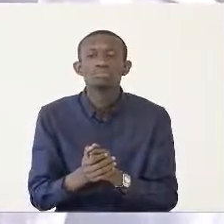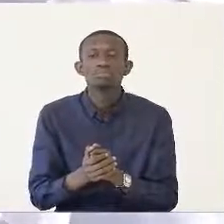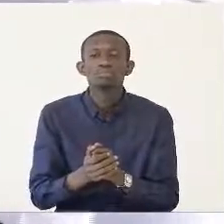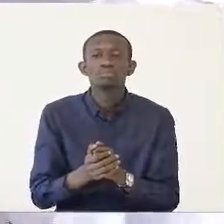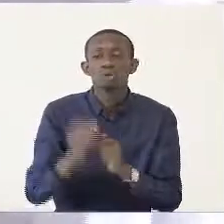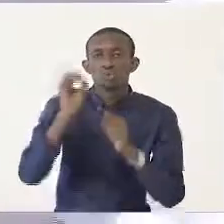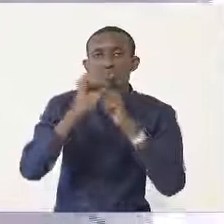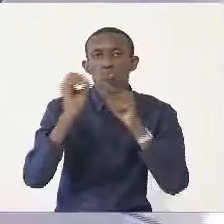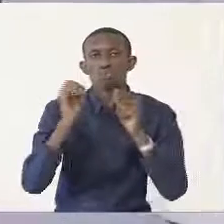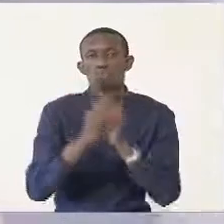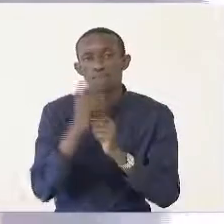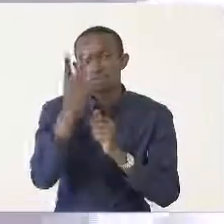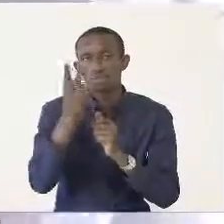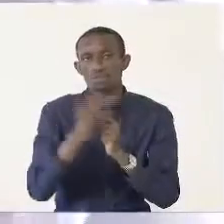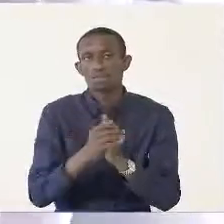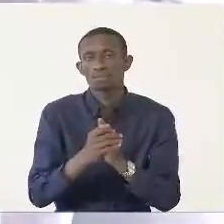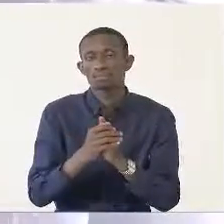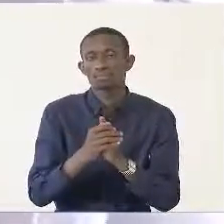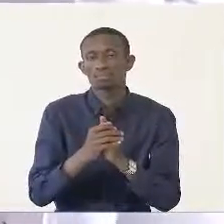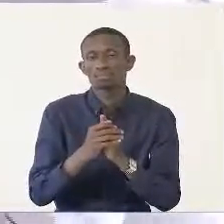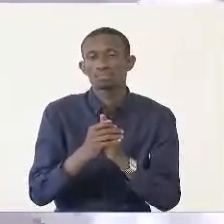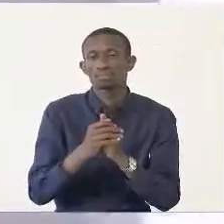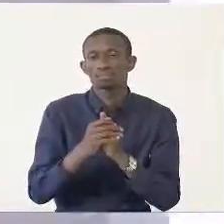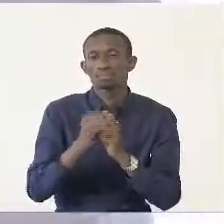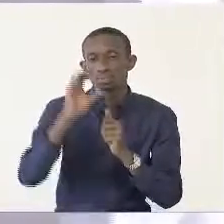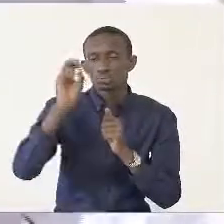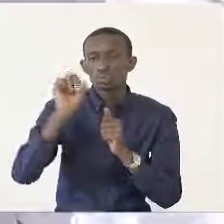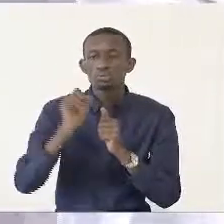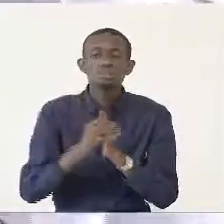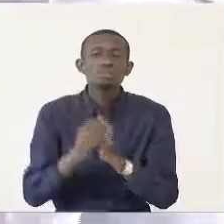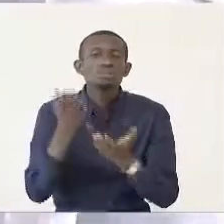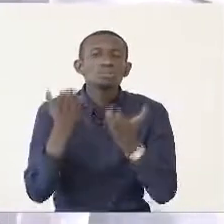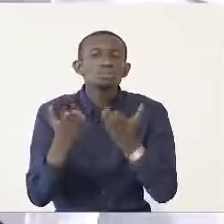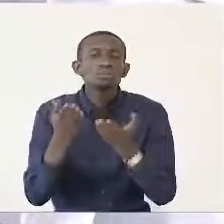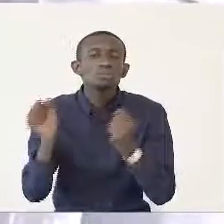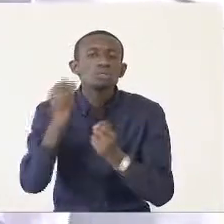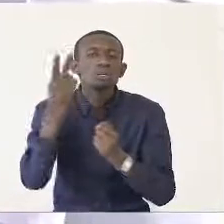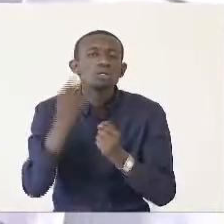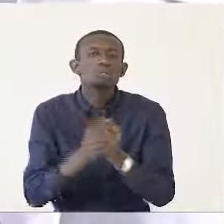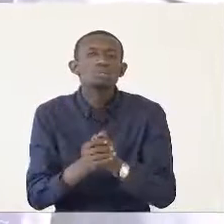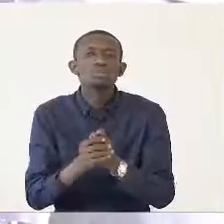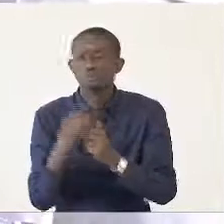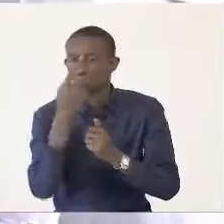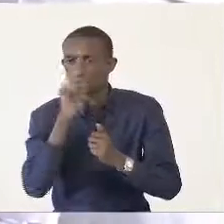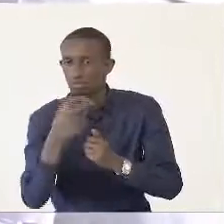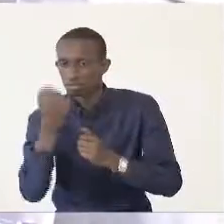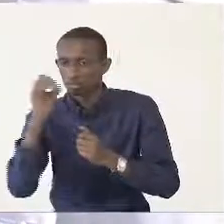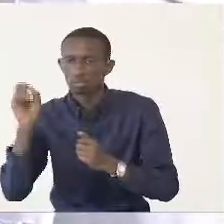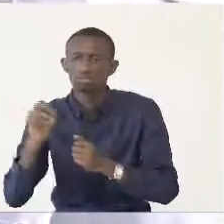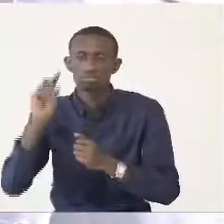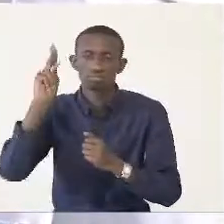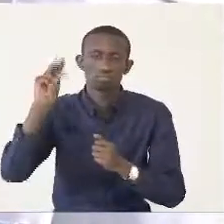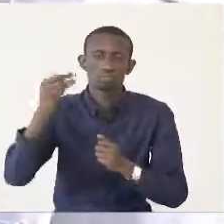plus the mass of the second car is, this is 1, 5, then we